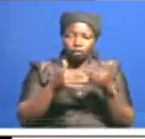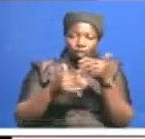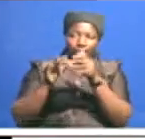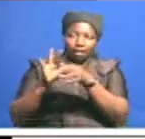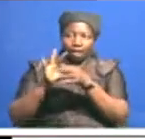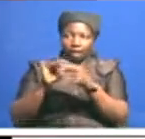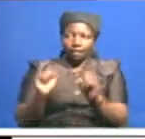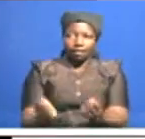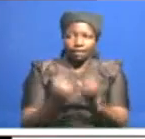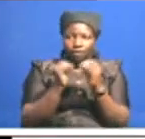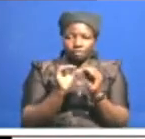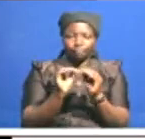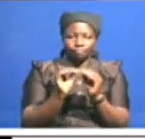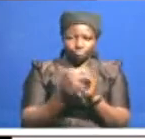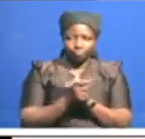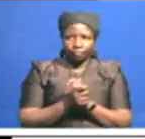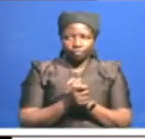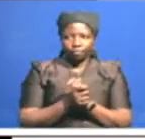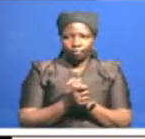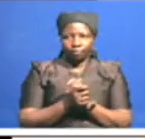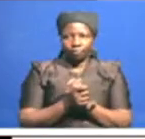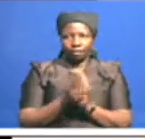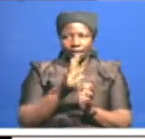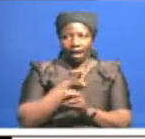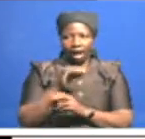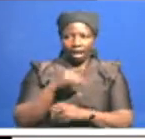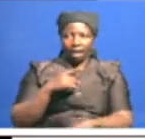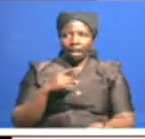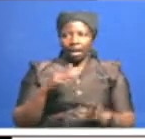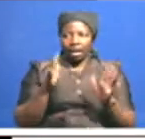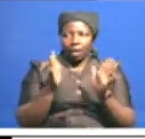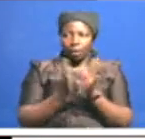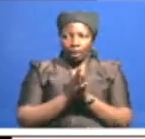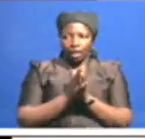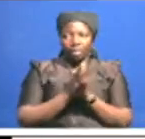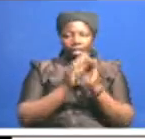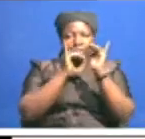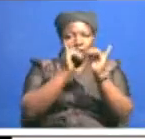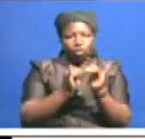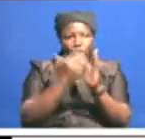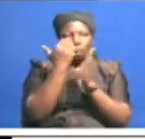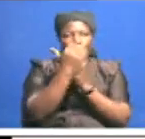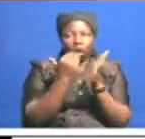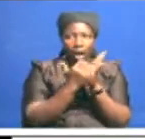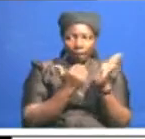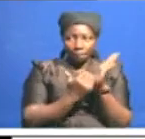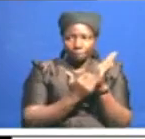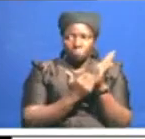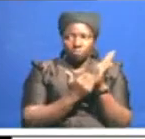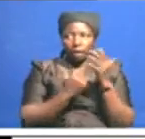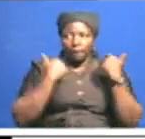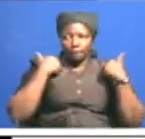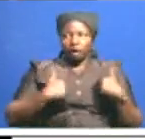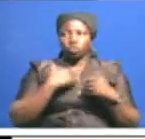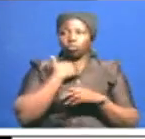savings. And with the new program, I want to